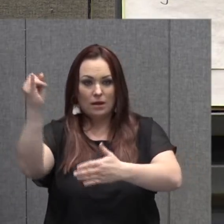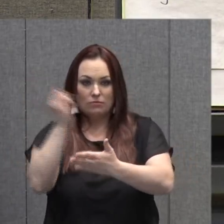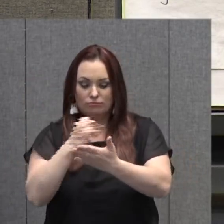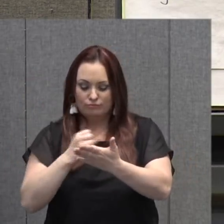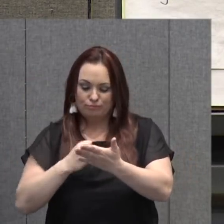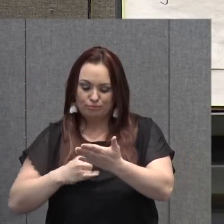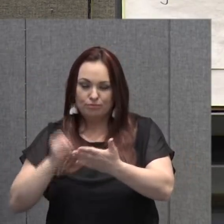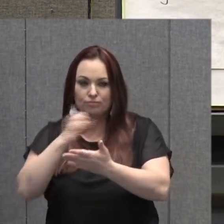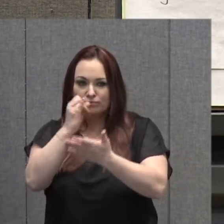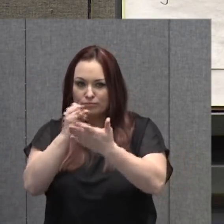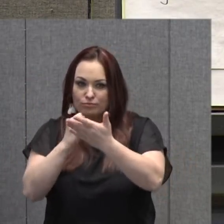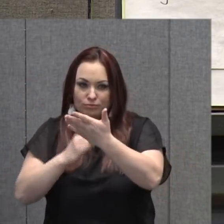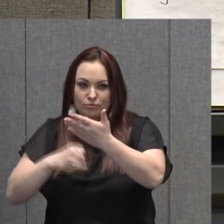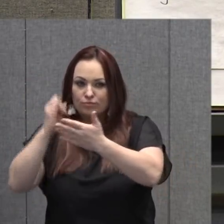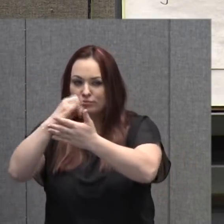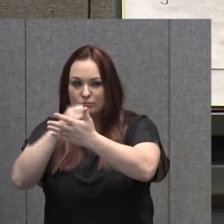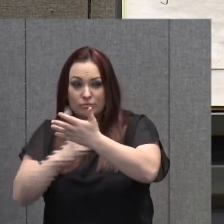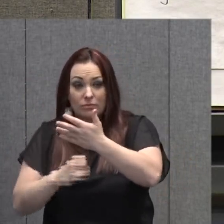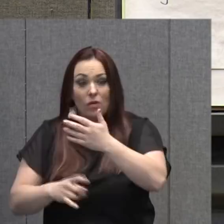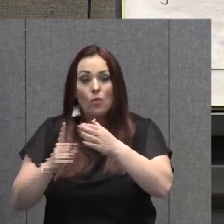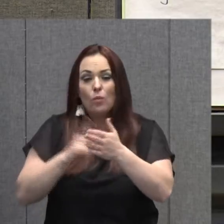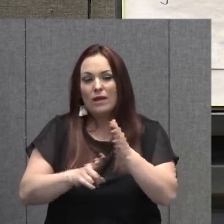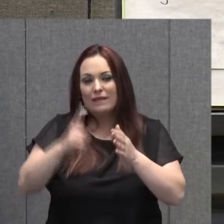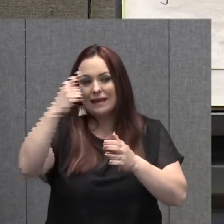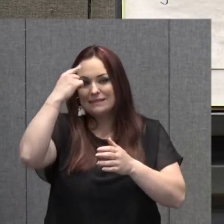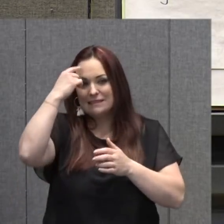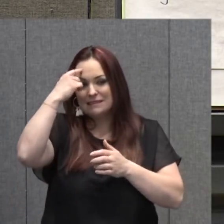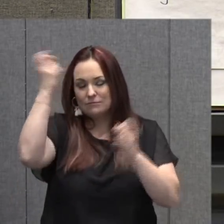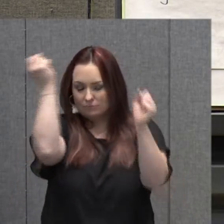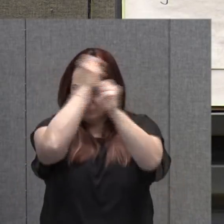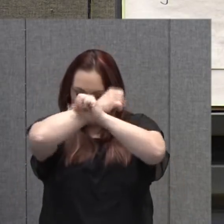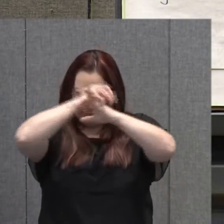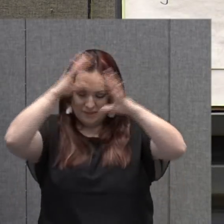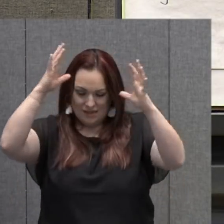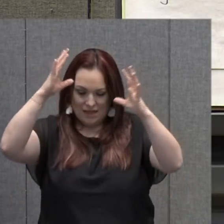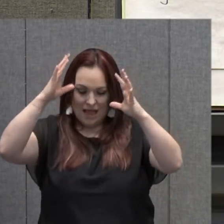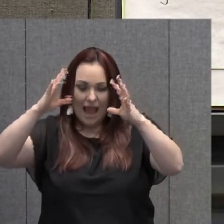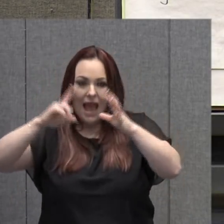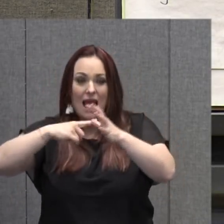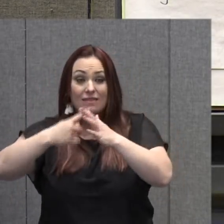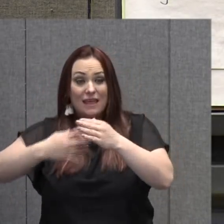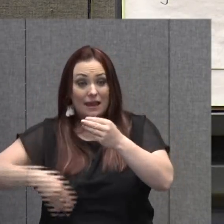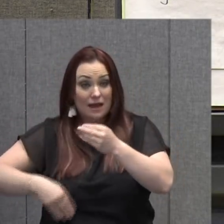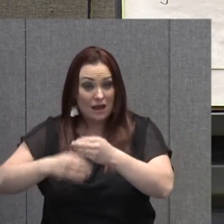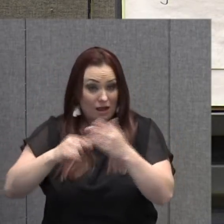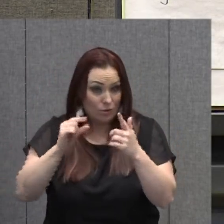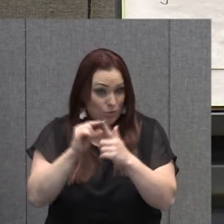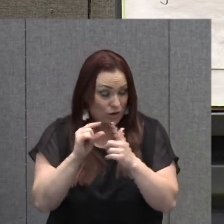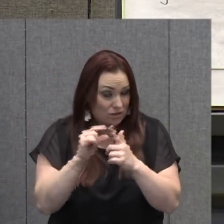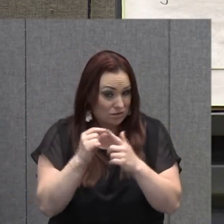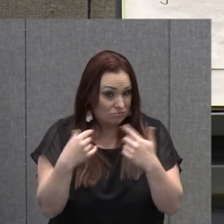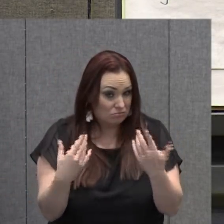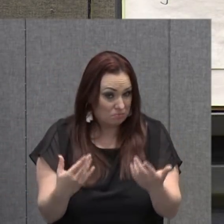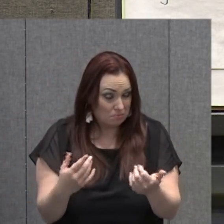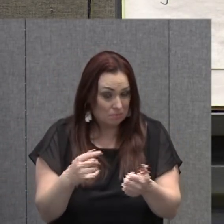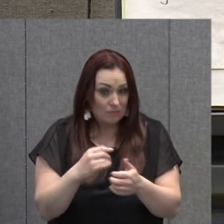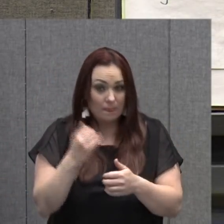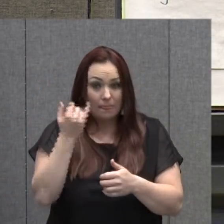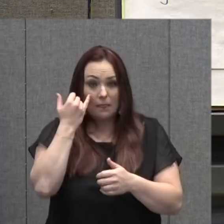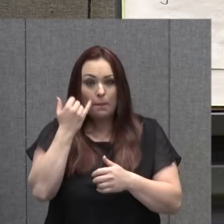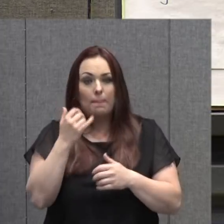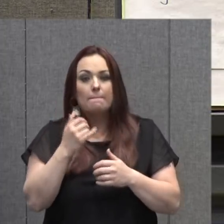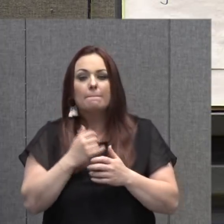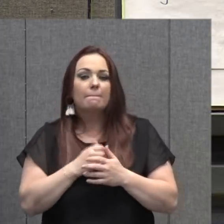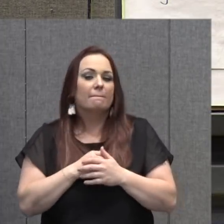pictures. They draw out what they're seeing, and then they put the words to paper next. So if you're